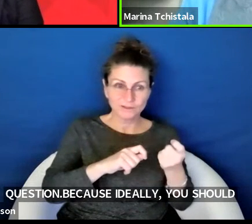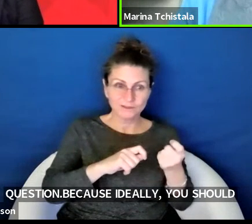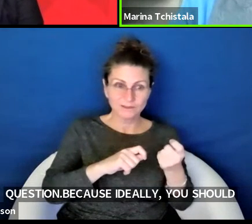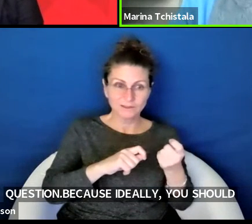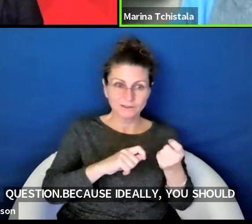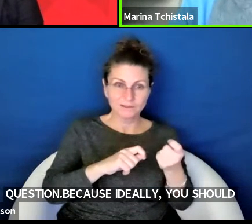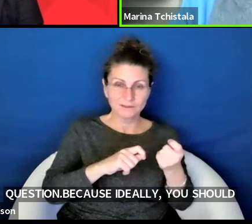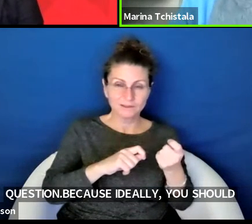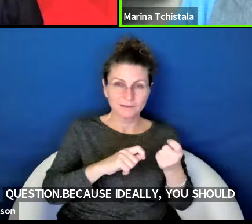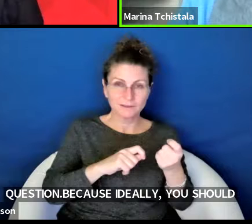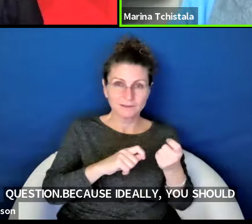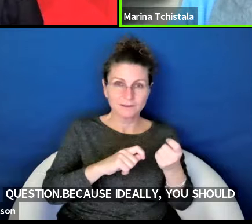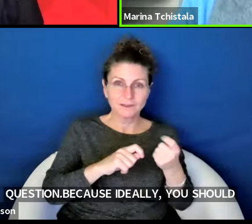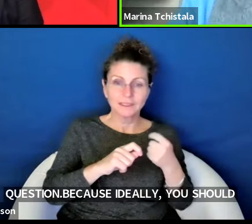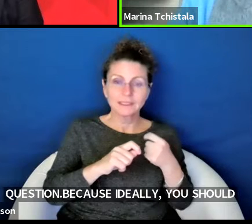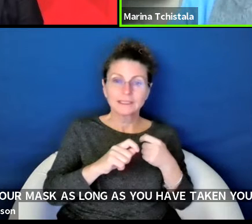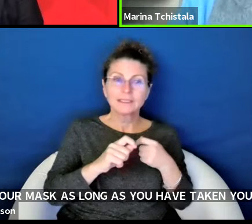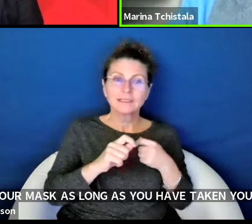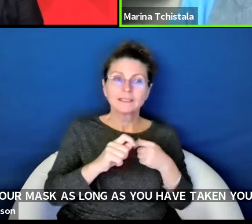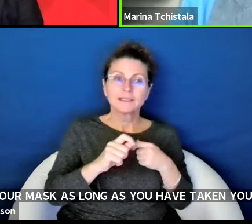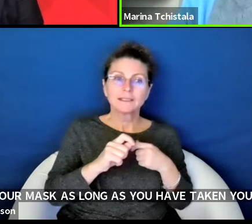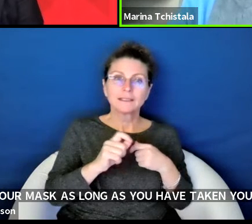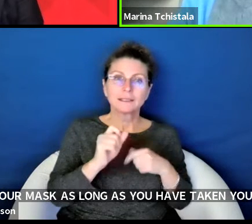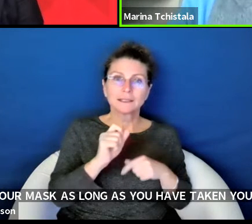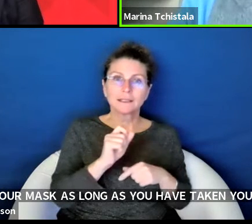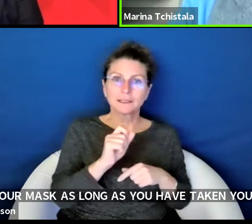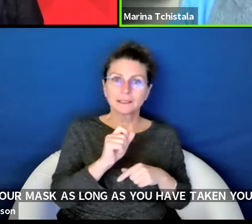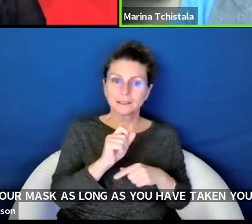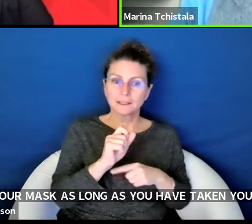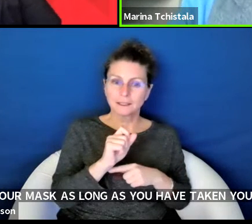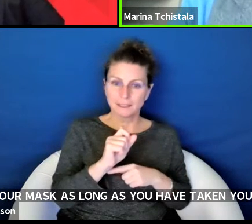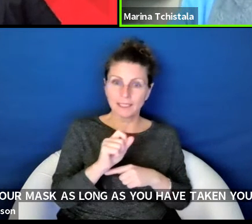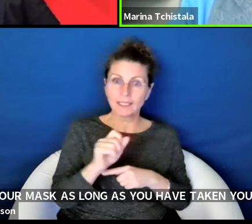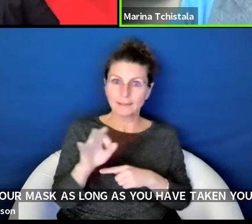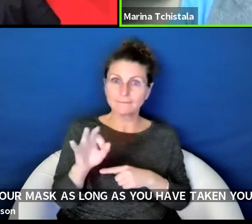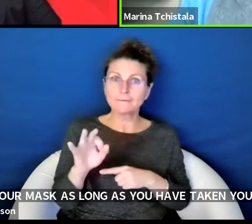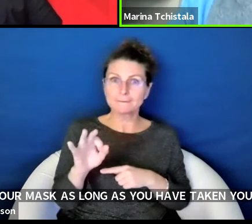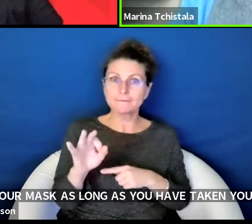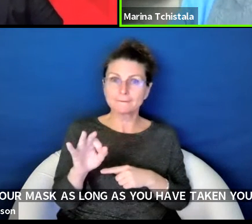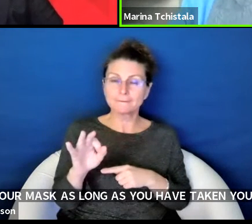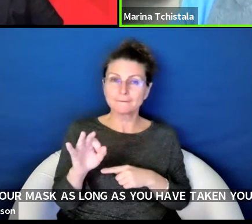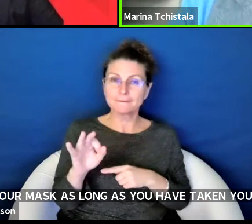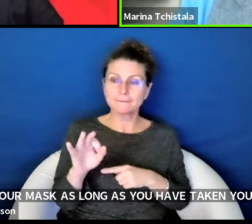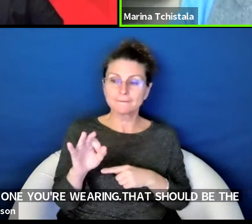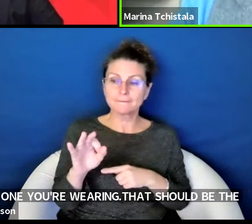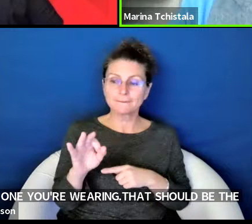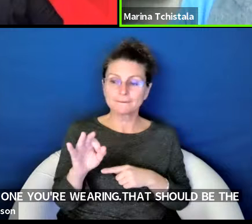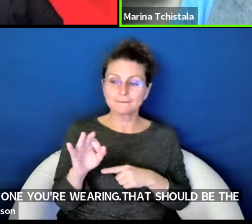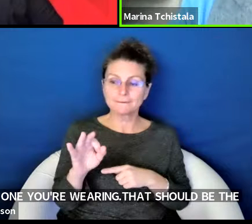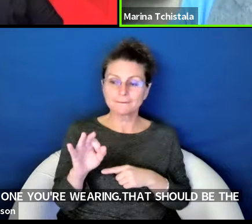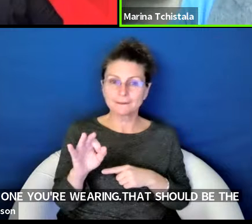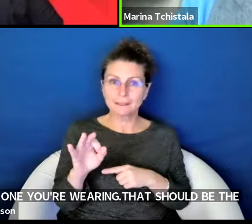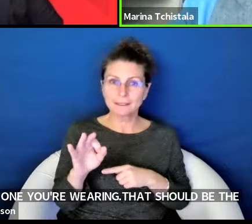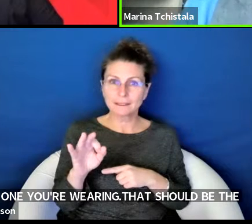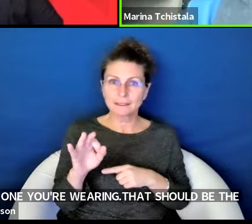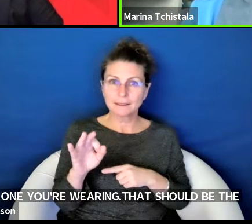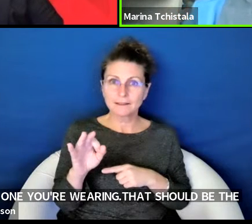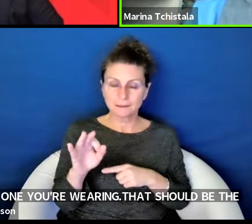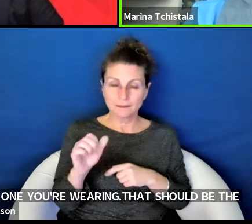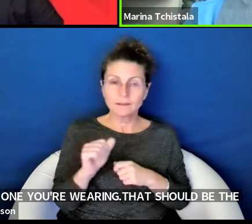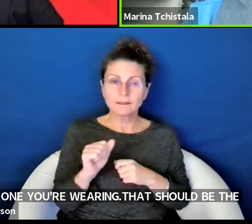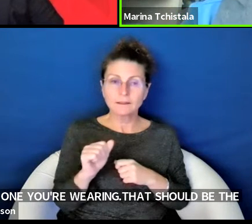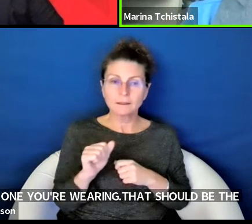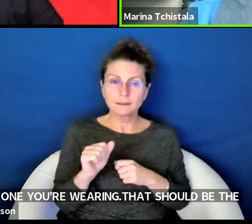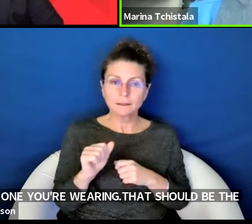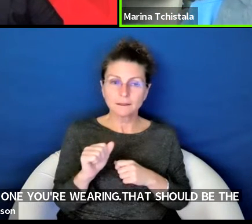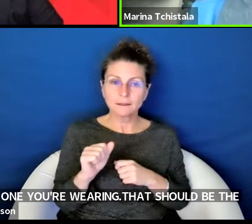wearing. That should be the ideal, to answer your question. But because if